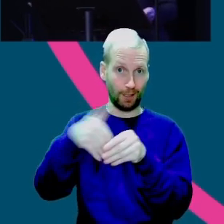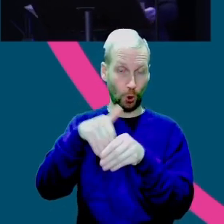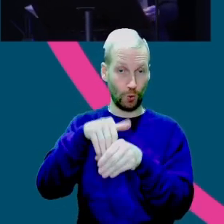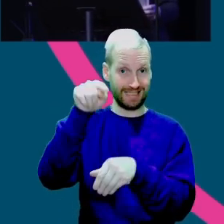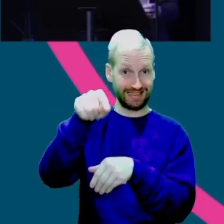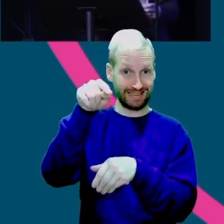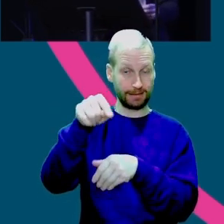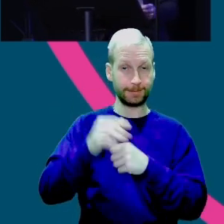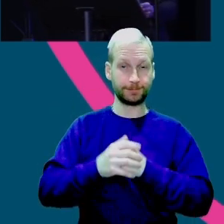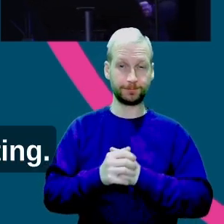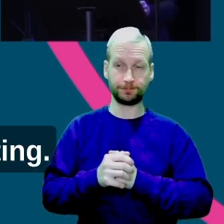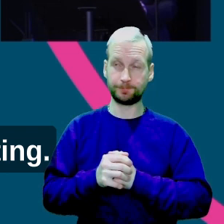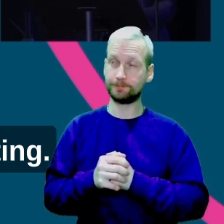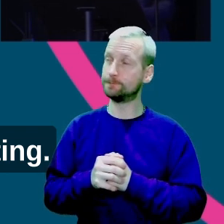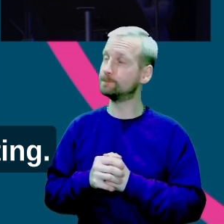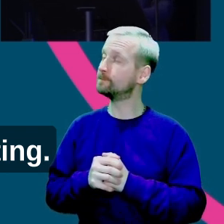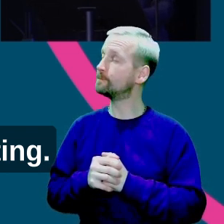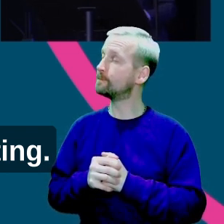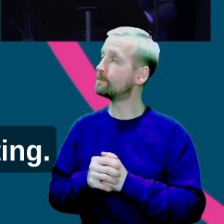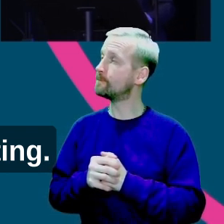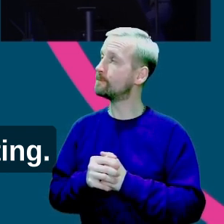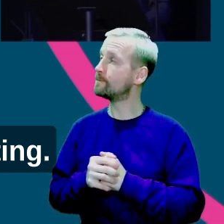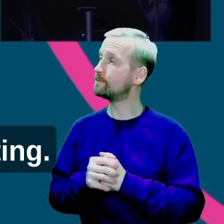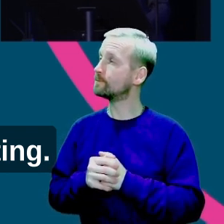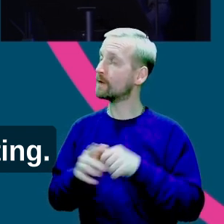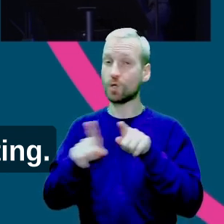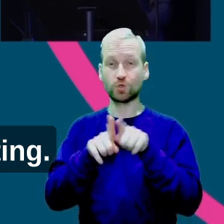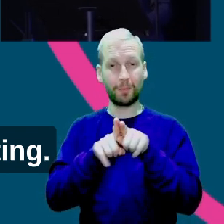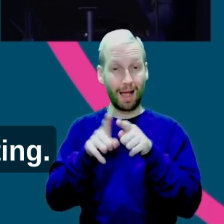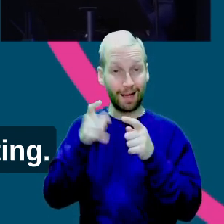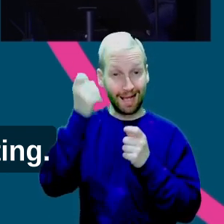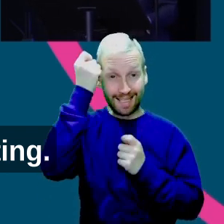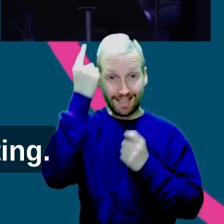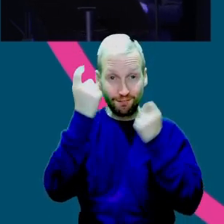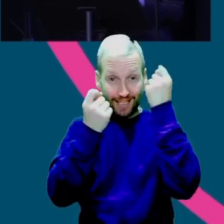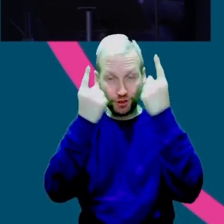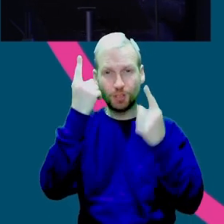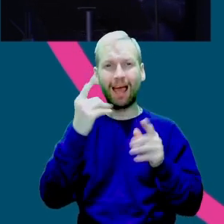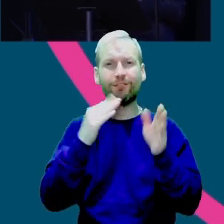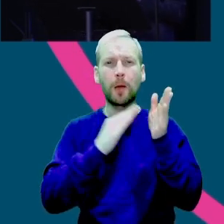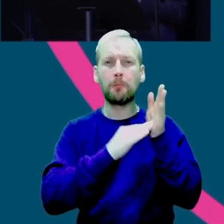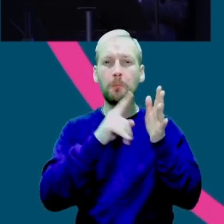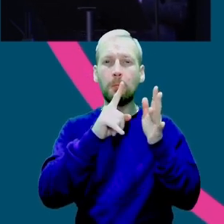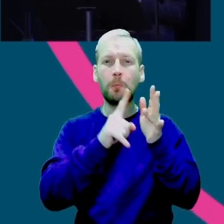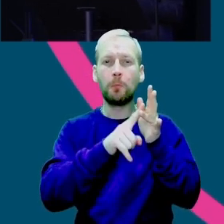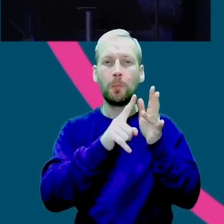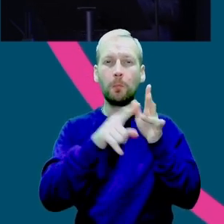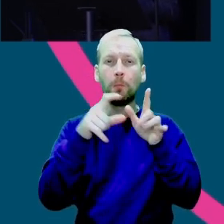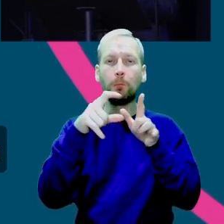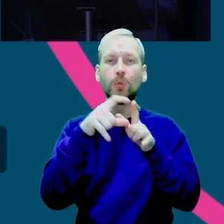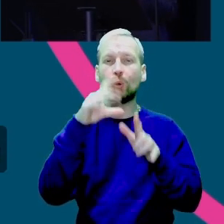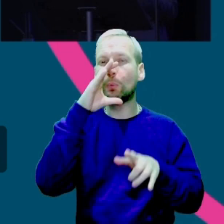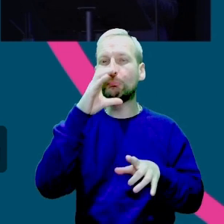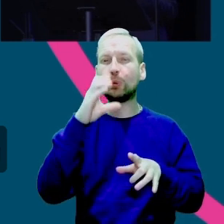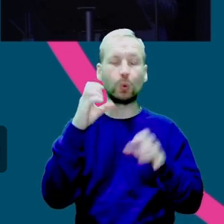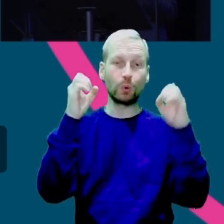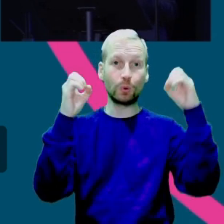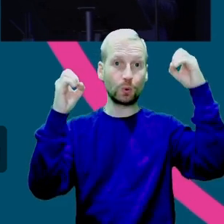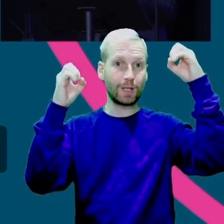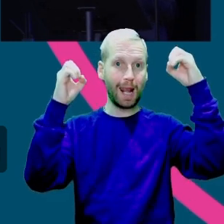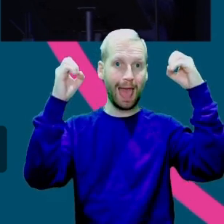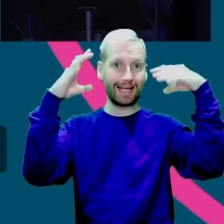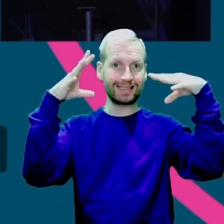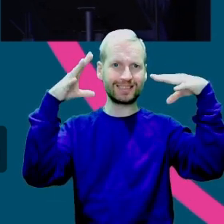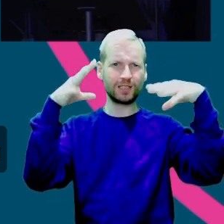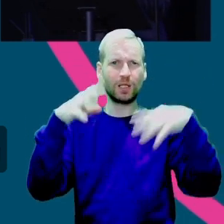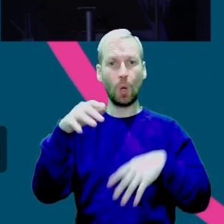And then on the next slide, a few more points about the innovations. Mood lighting, this is something I was really keen on, because we